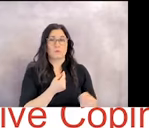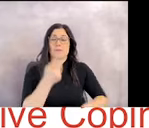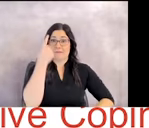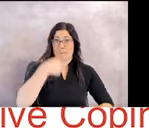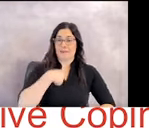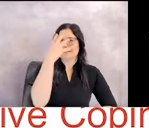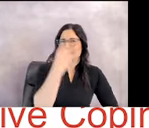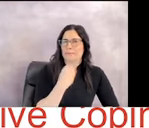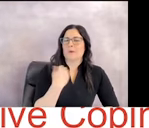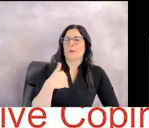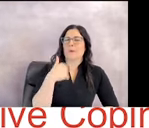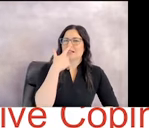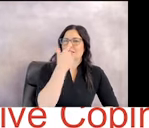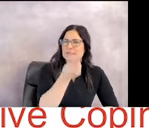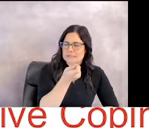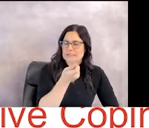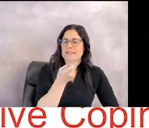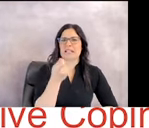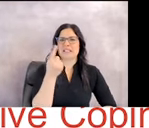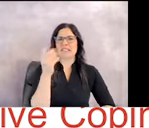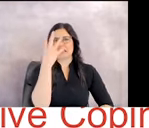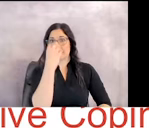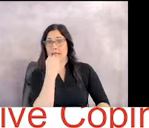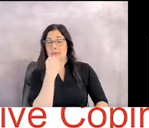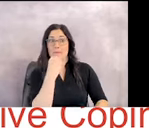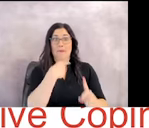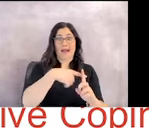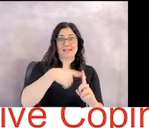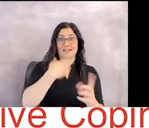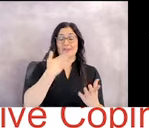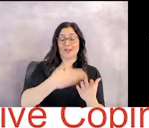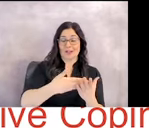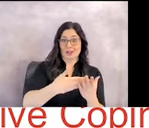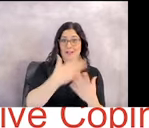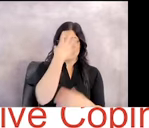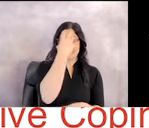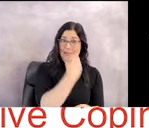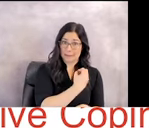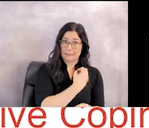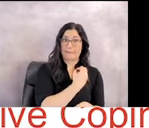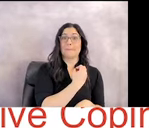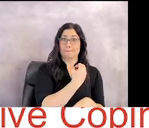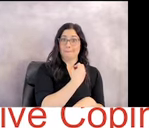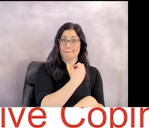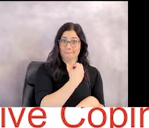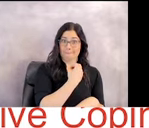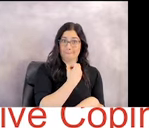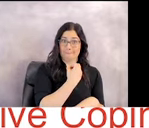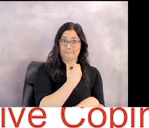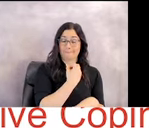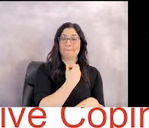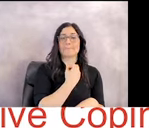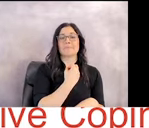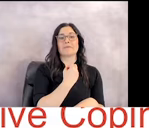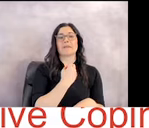interesting one. I don't know quite where to put that, because sleep is a positive coping strategy in less